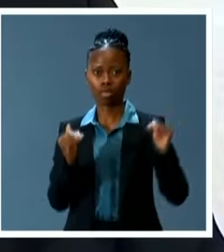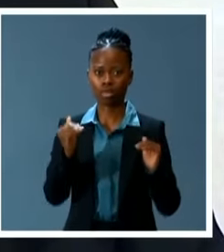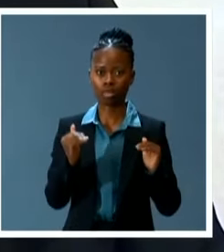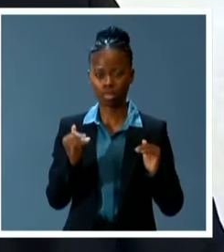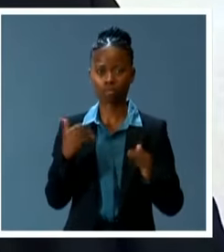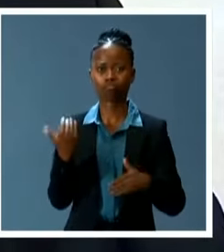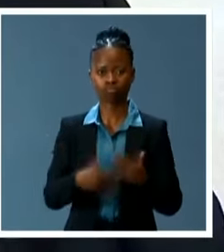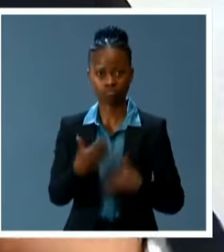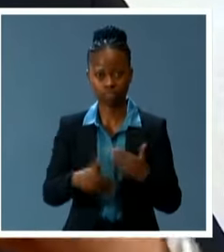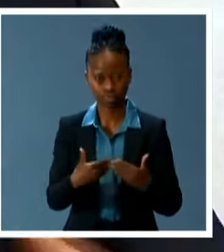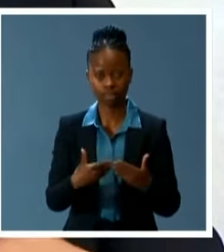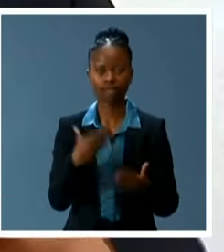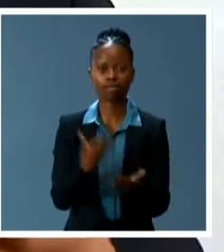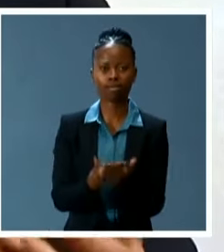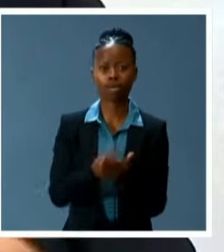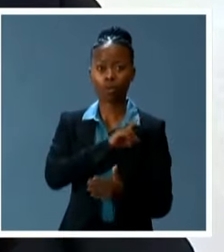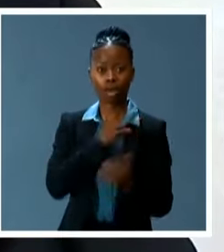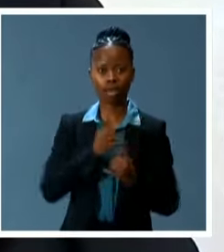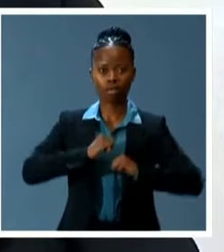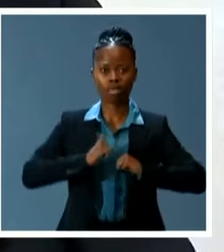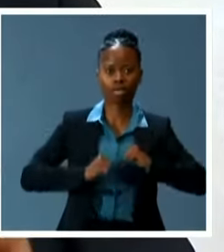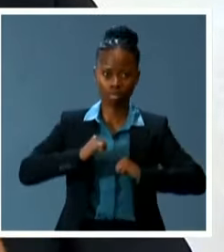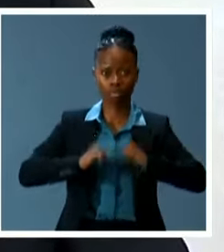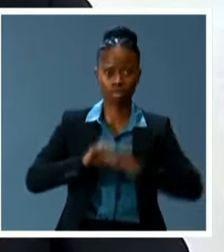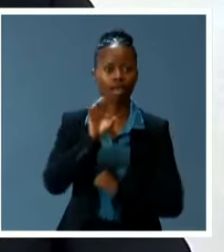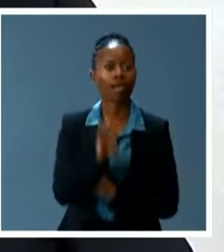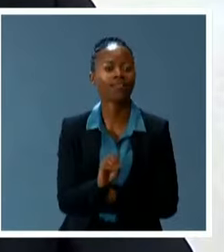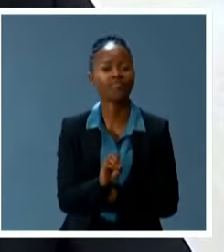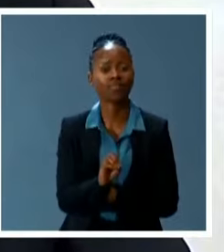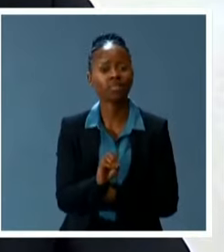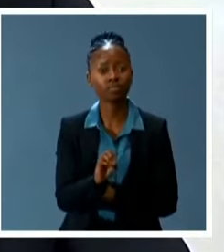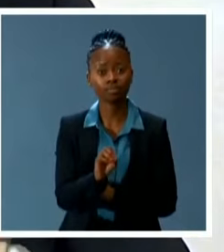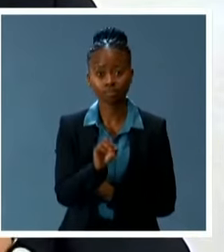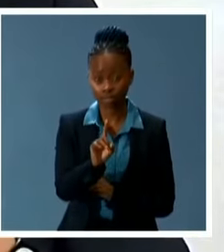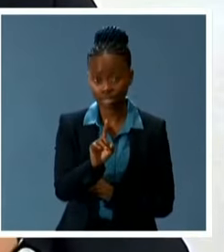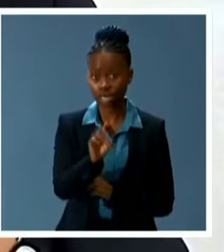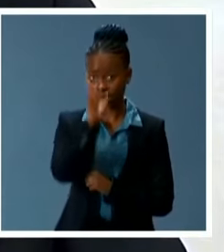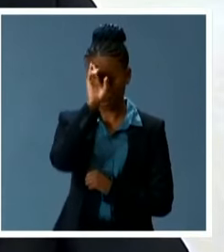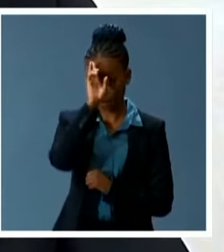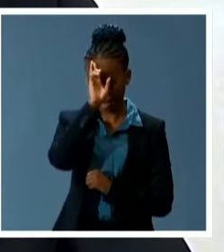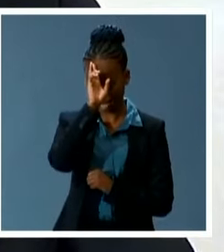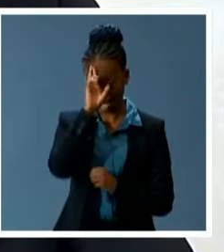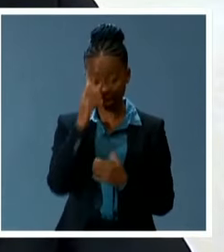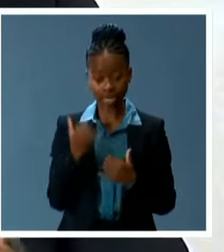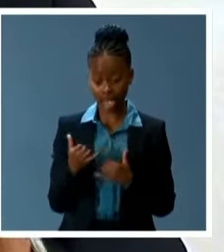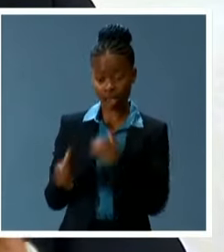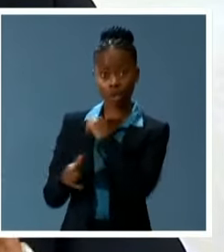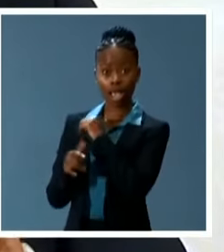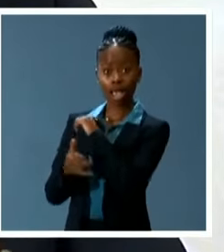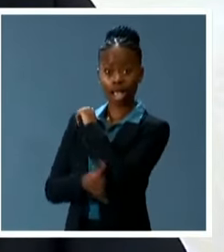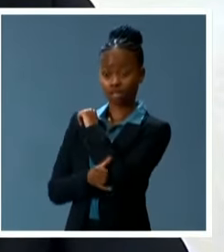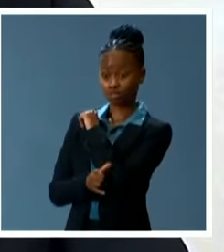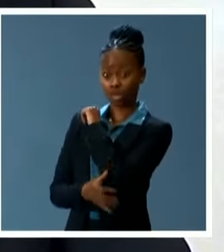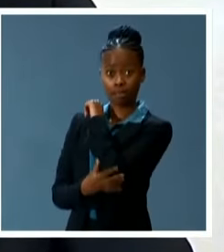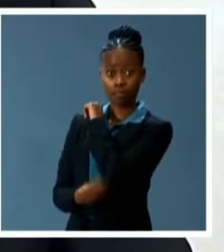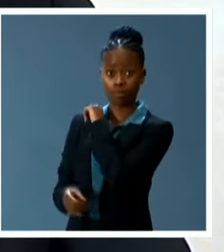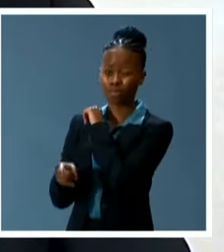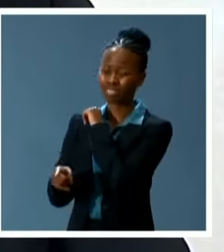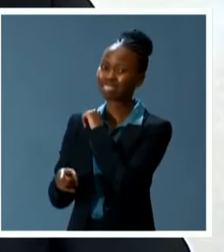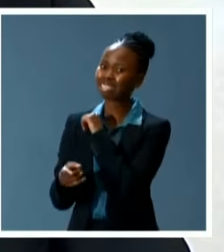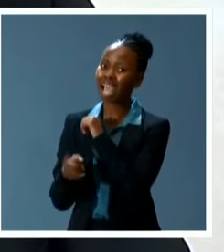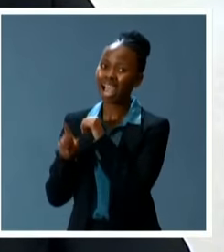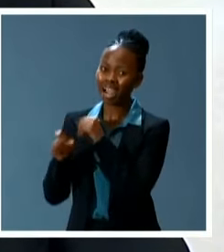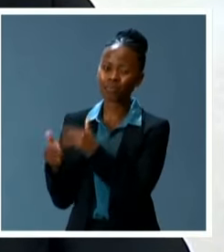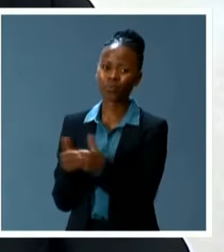of course, worsened by the inequalities existing and by the fact that in the developing world, the informal economy has a much bigger share of